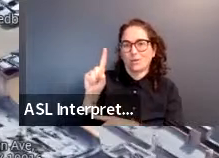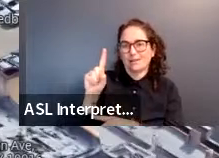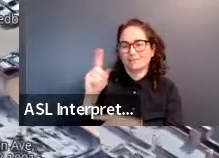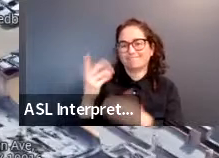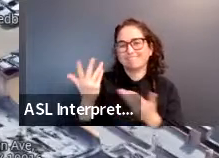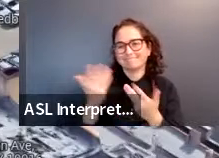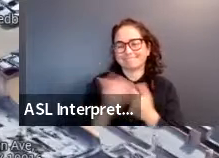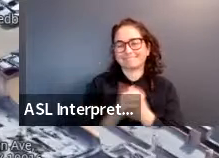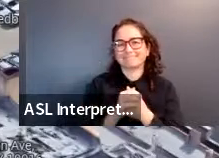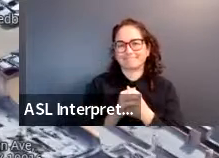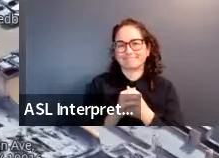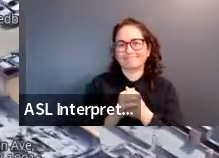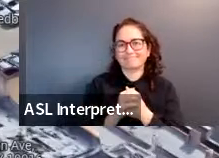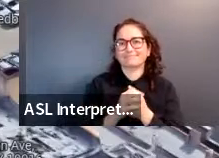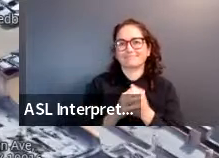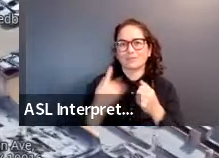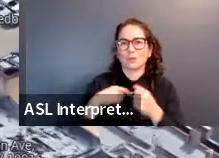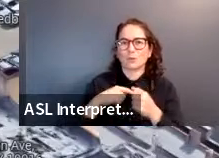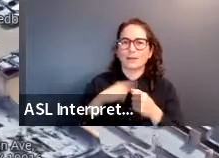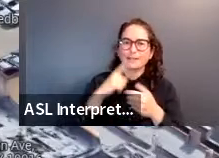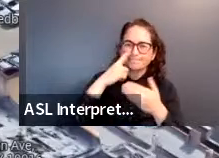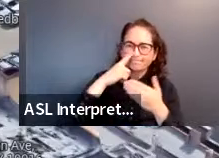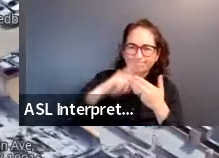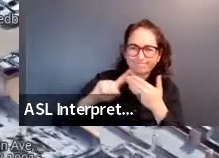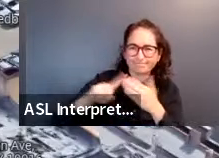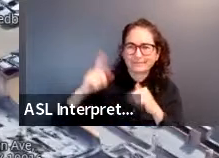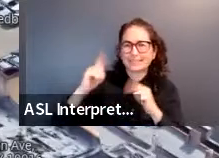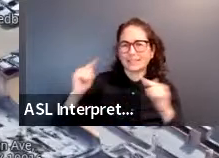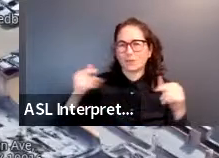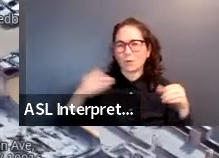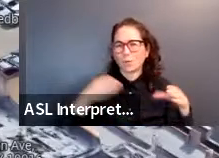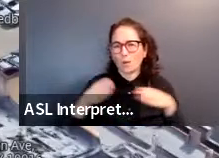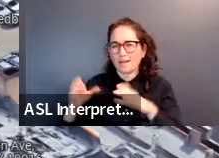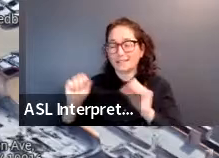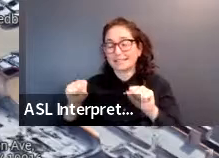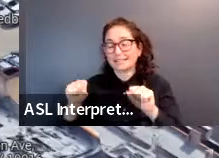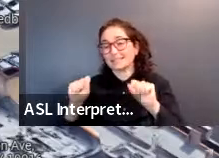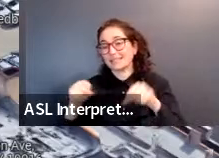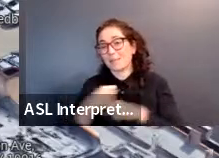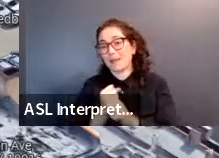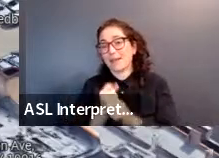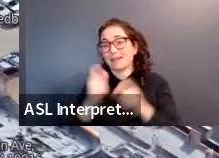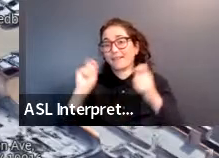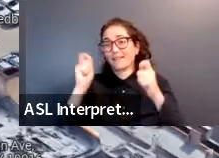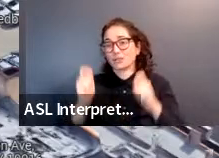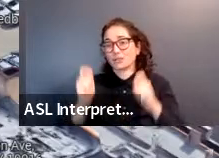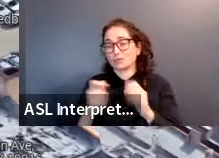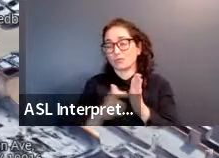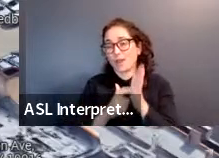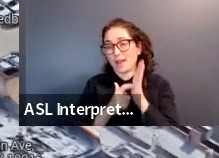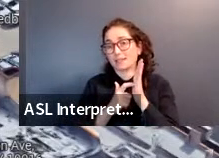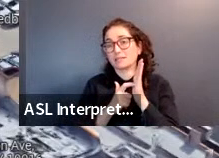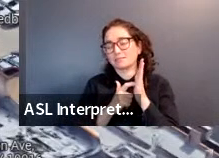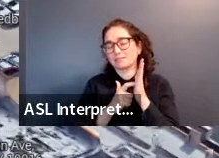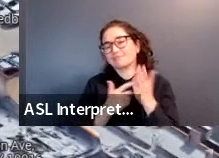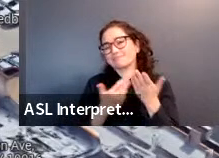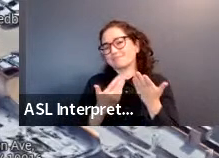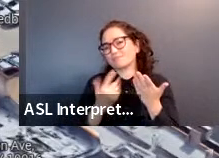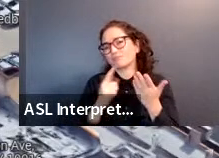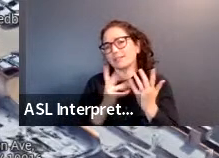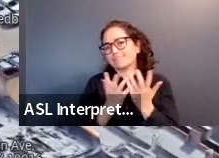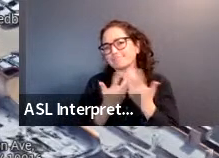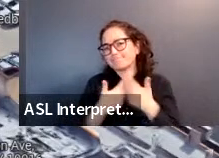we're looking at a range of ways to potentially make these conversion regs just work